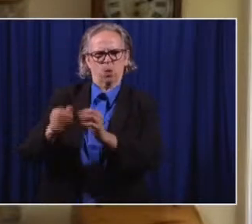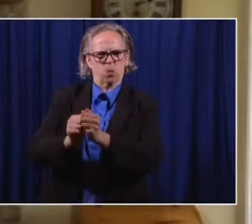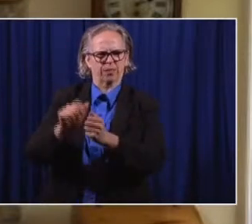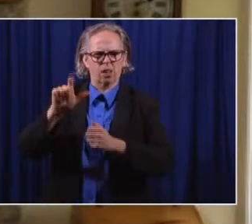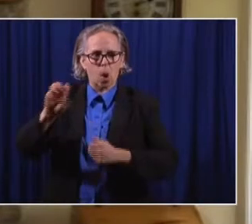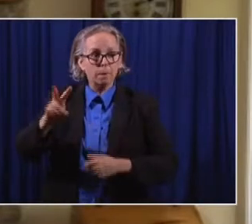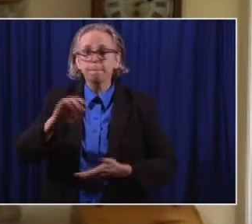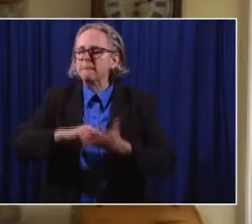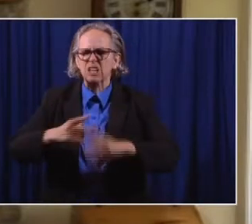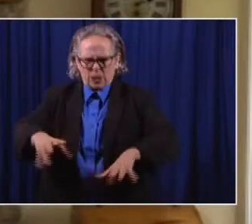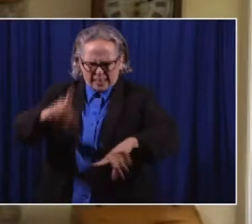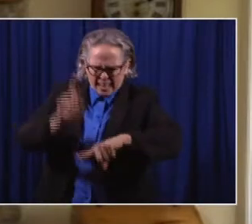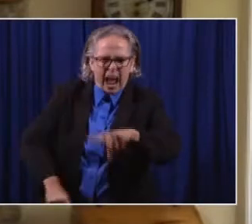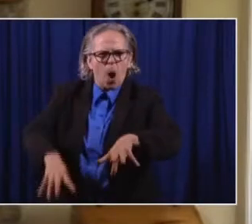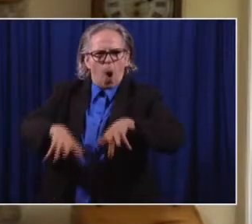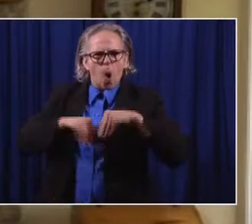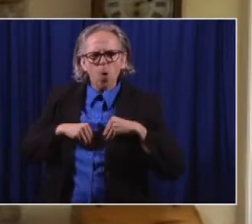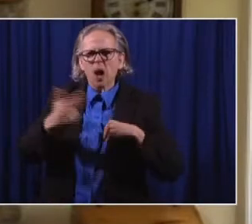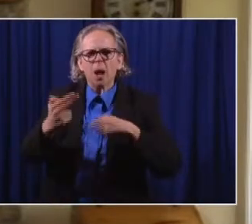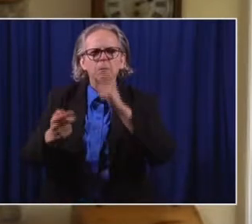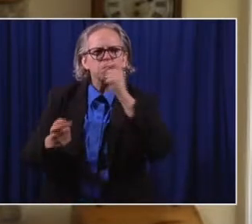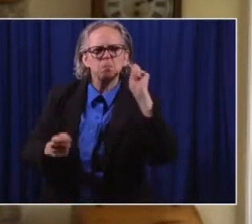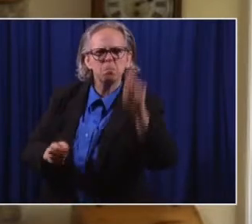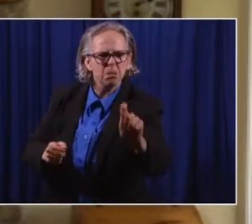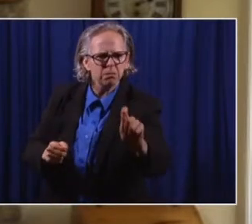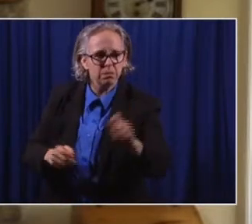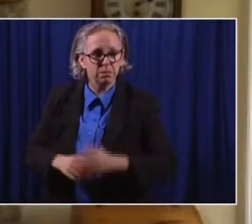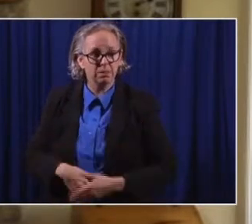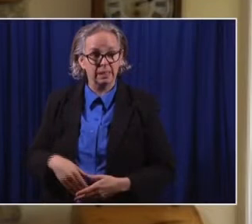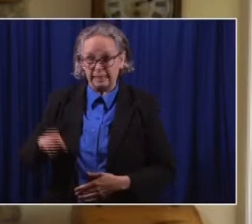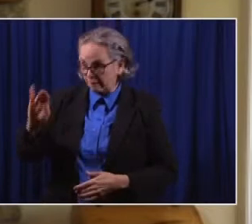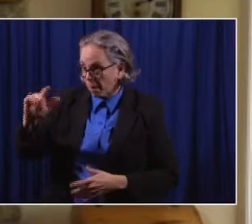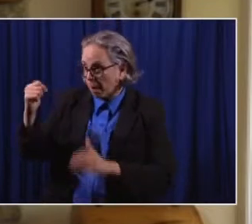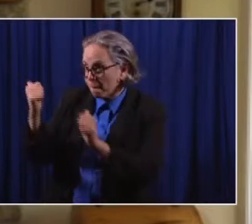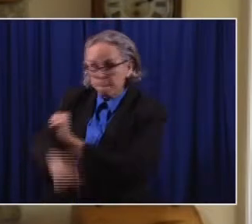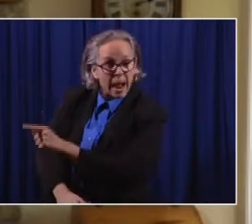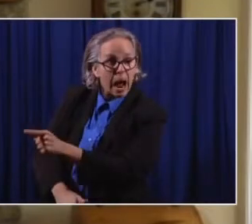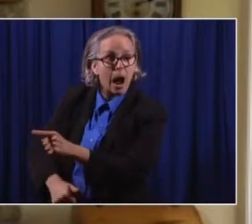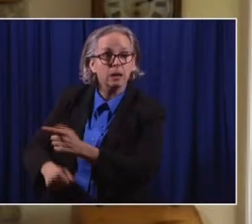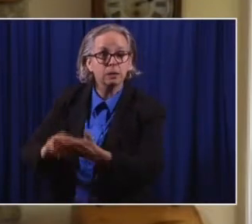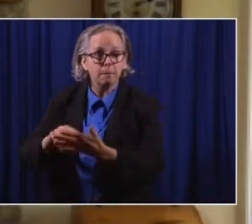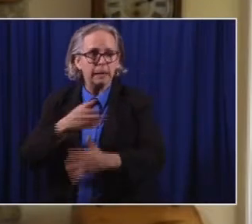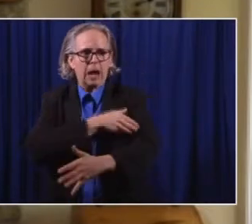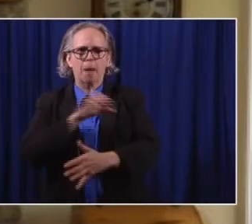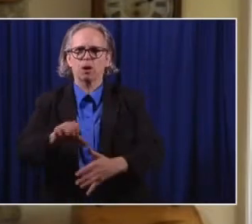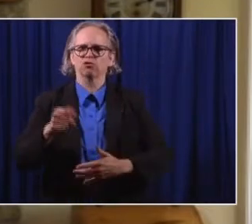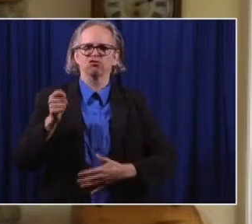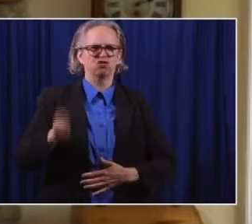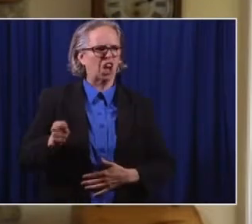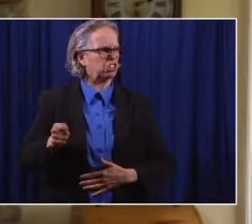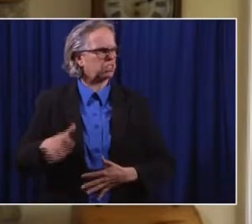discretion about what to do with them when their previous crime was a crime of violence.